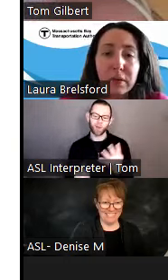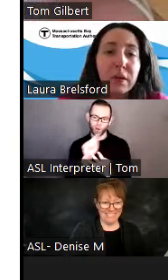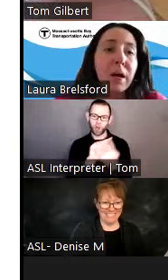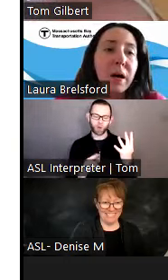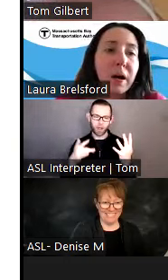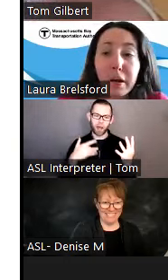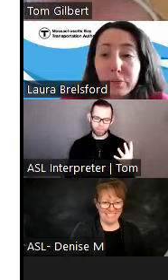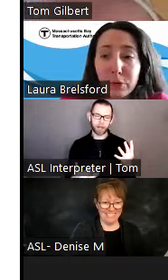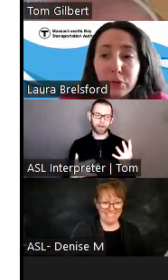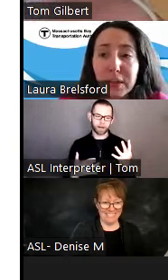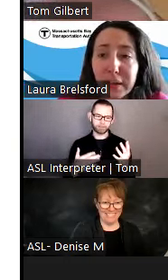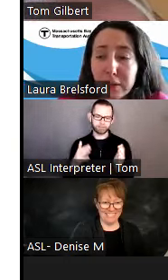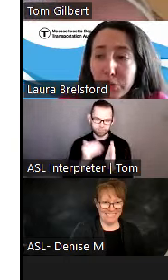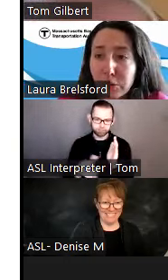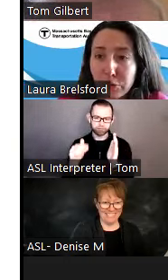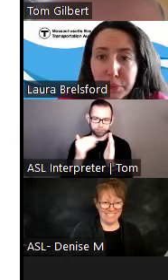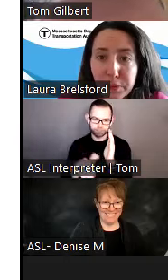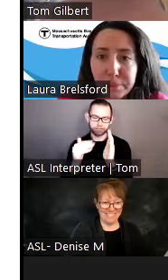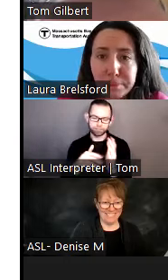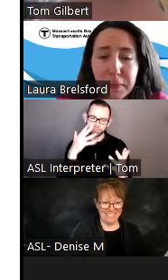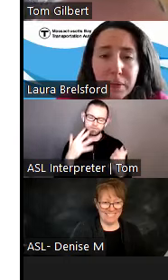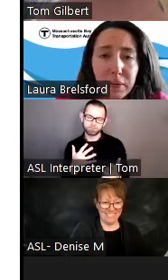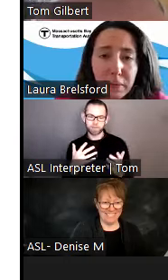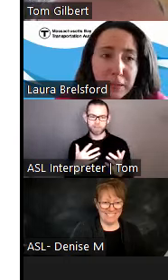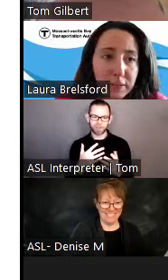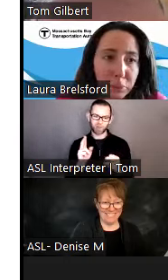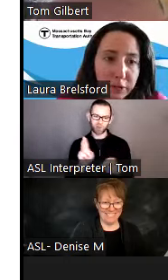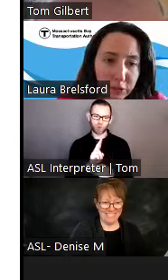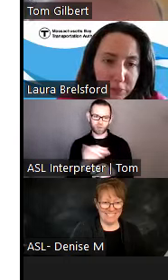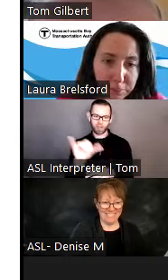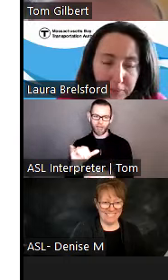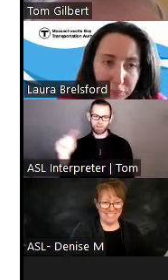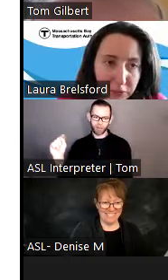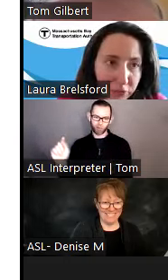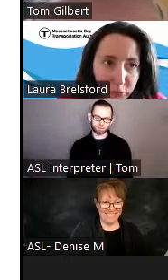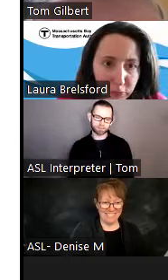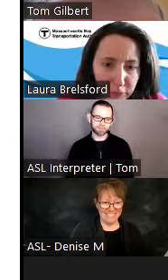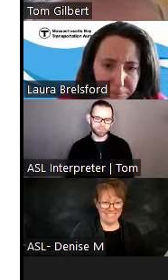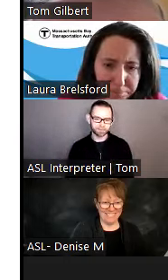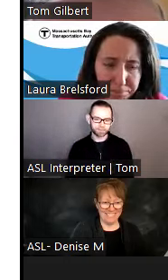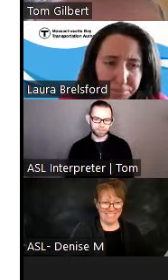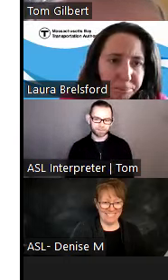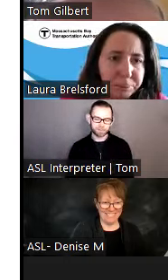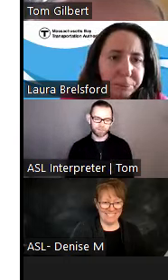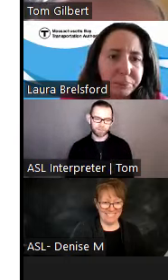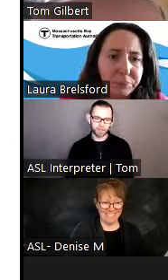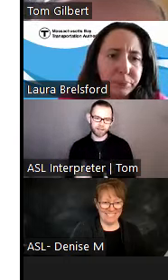used, unfortunately, as restrooms by some riders, by some individuals.